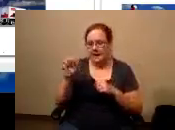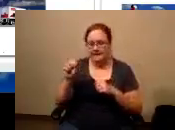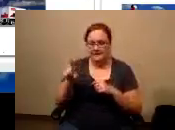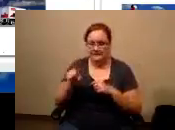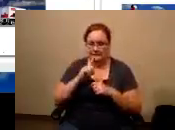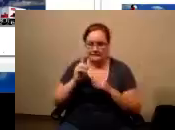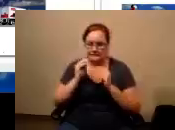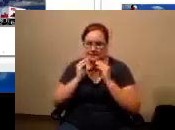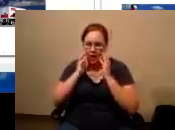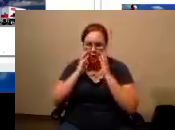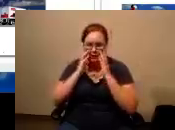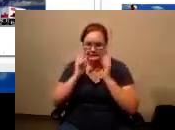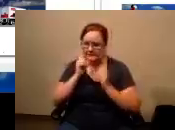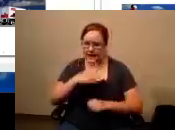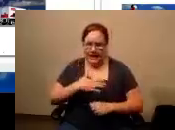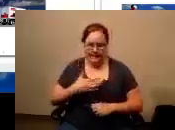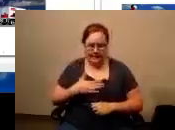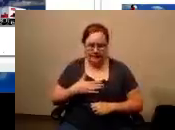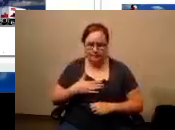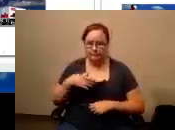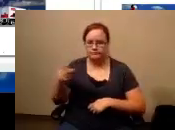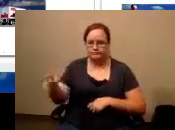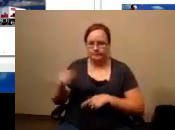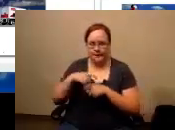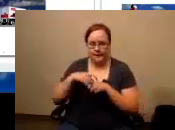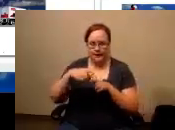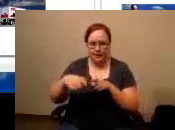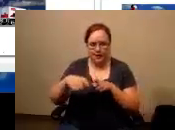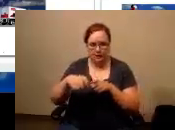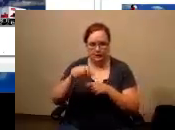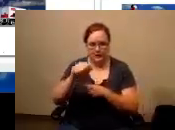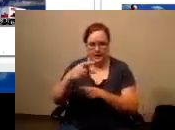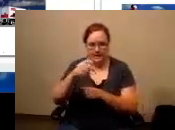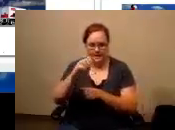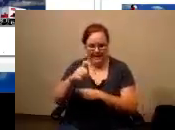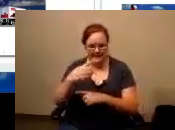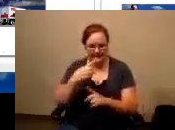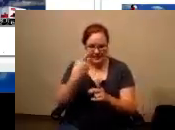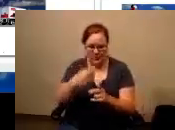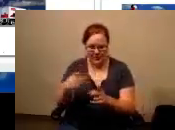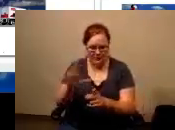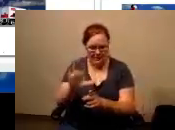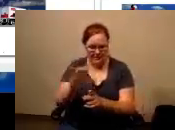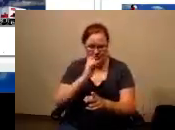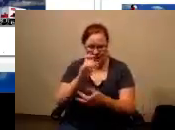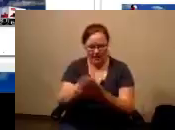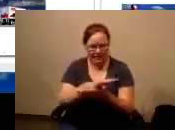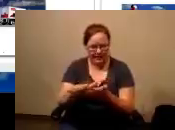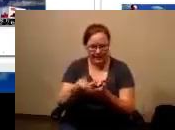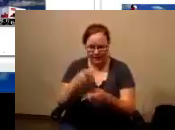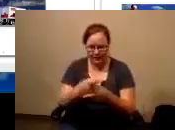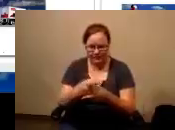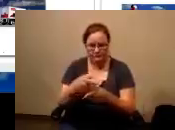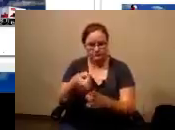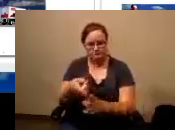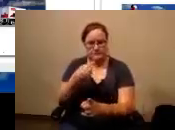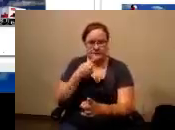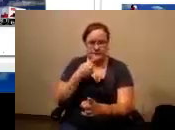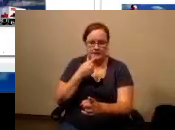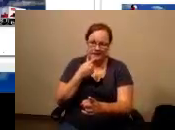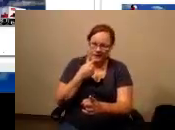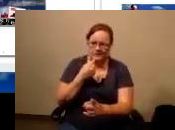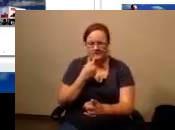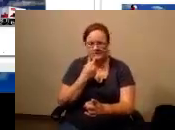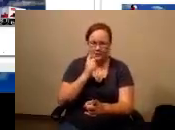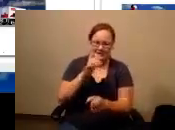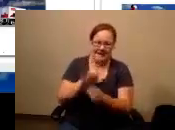embarrassed, not happy. IBIS calls up somebody at Apex and said, what's going on here? Apex says, well, we were a little bit